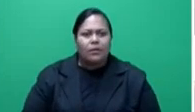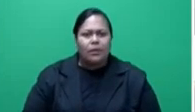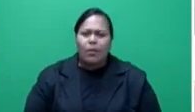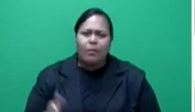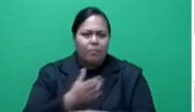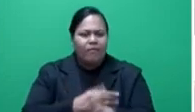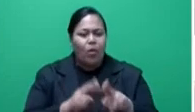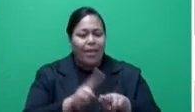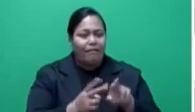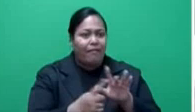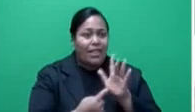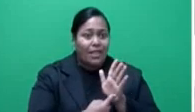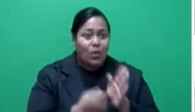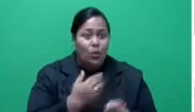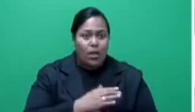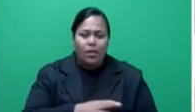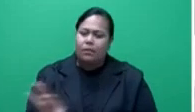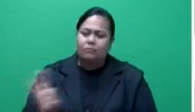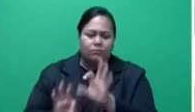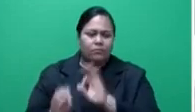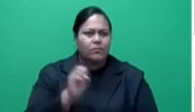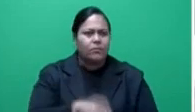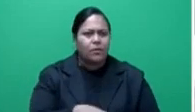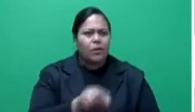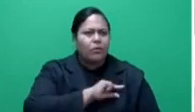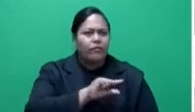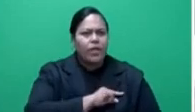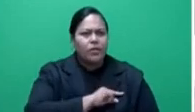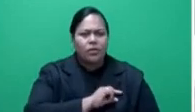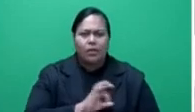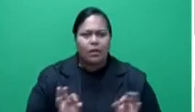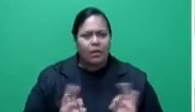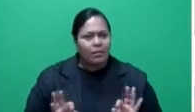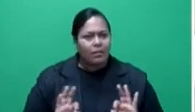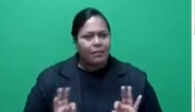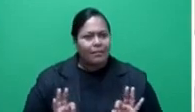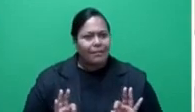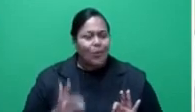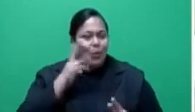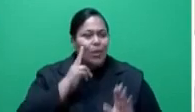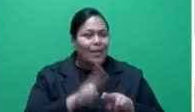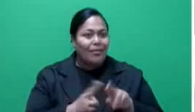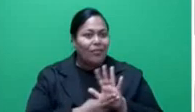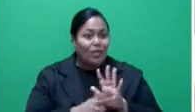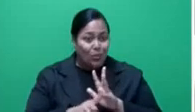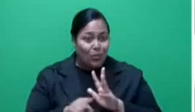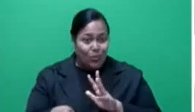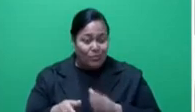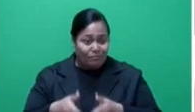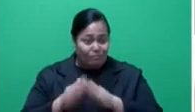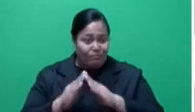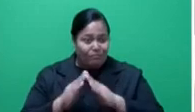to work in those organizations. Some of them don't even have the right qualifications. When FNU was set up, we had students wanting to do masters,